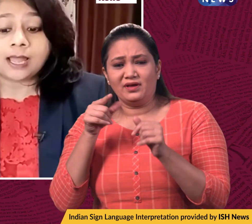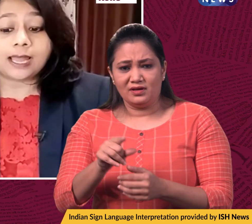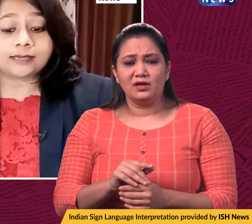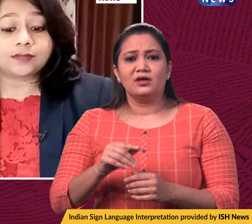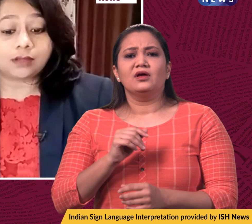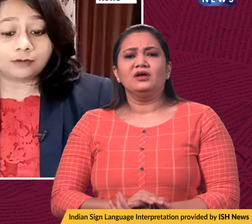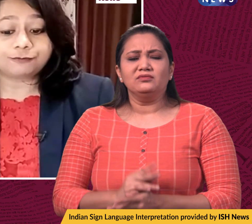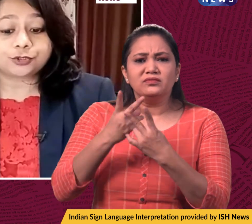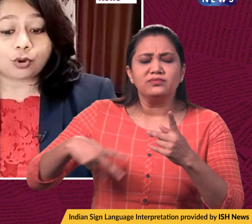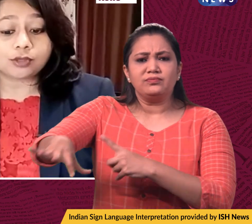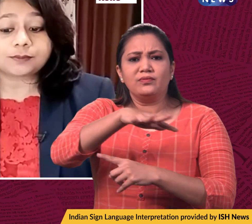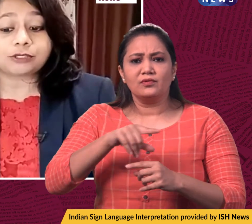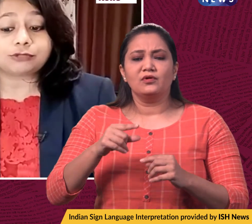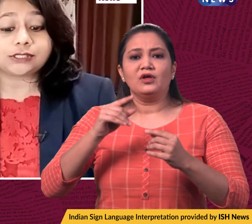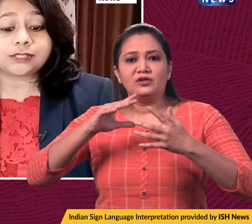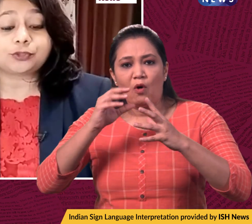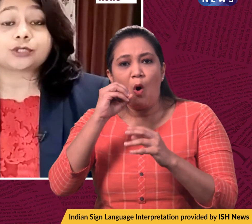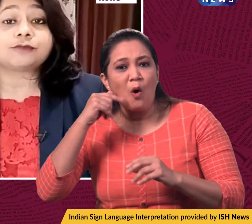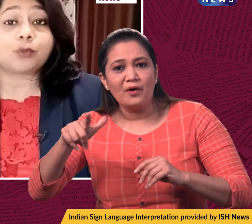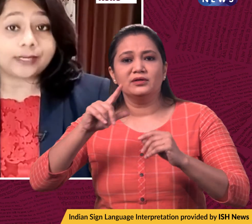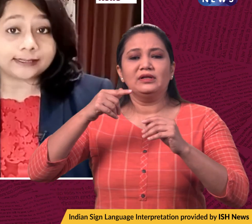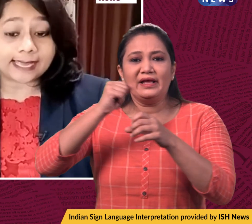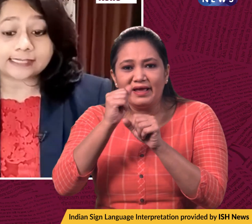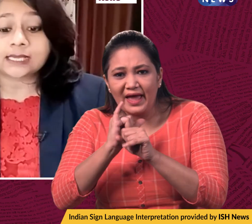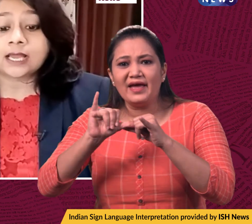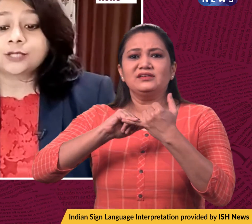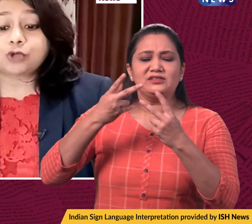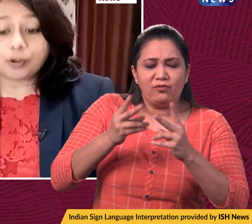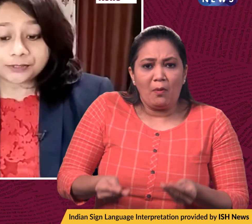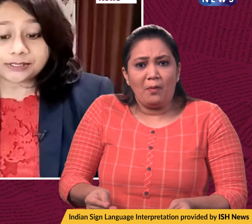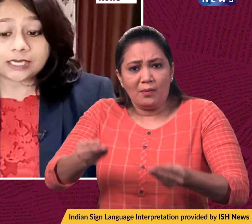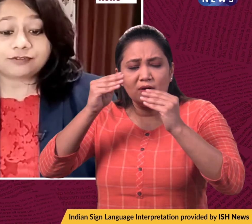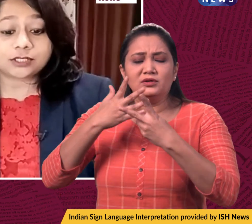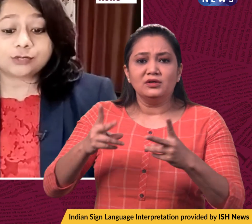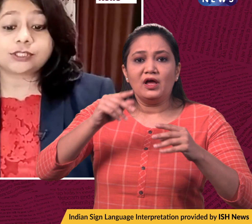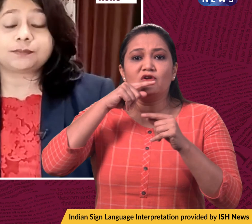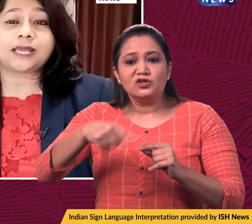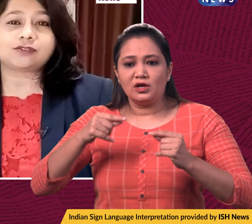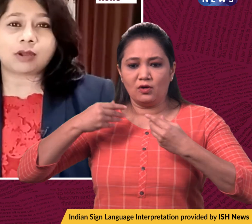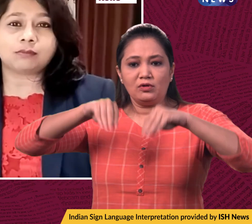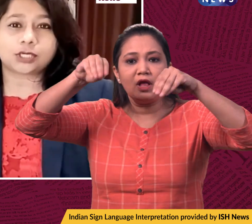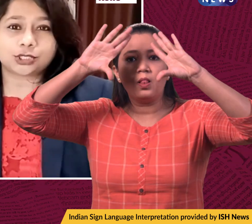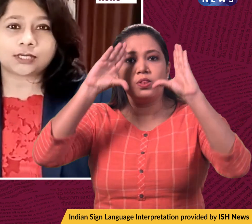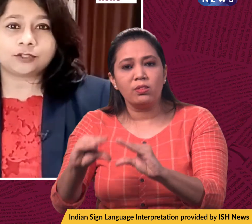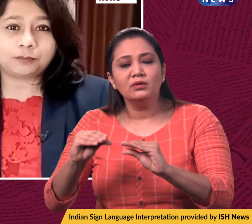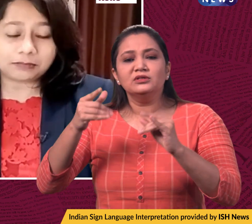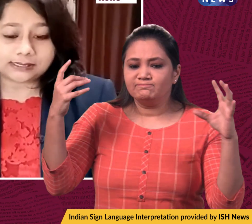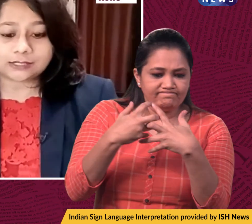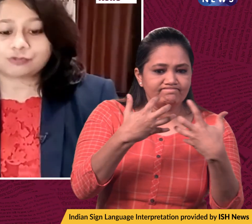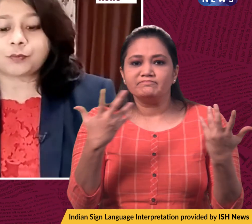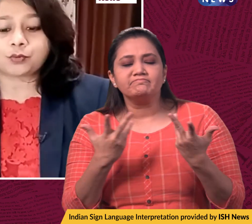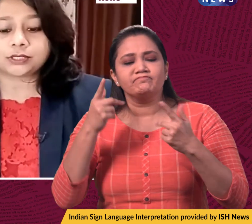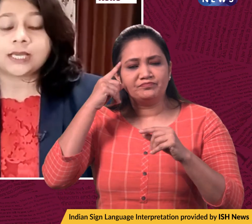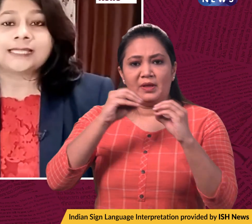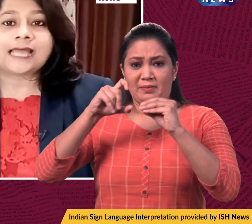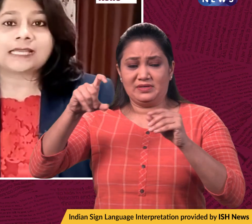Arabia and the Gulf for talks about increasing production of oil and gas to compensate for reduced supplies from Russia. Now, the BBC